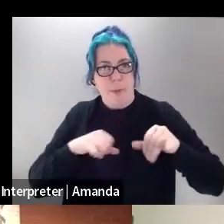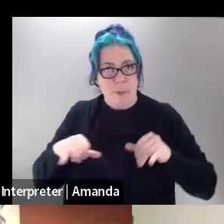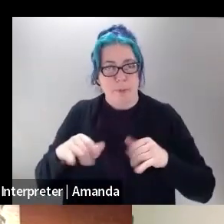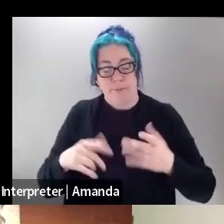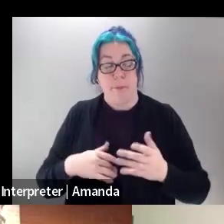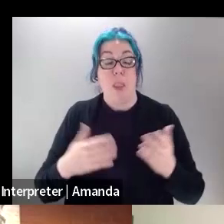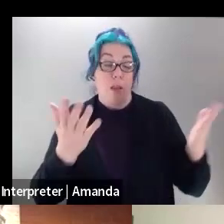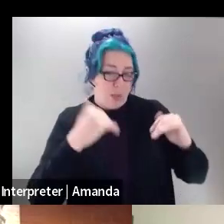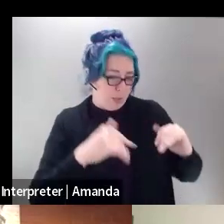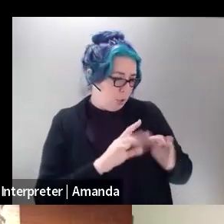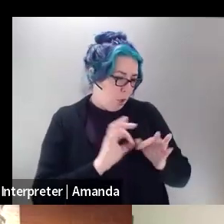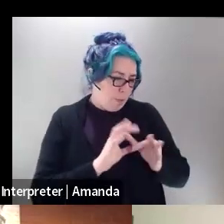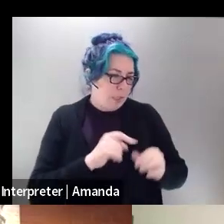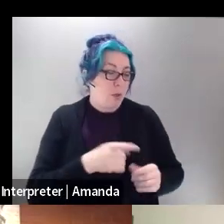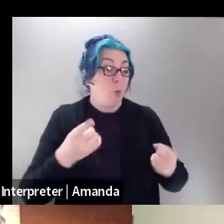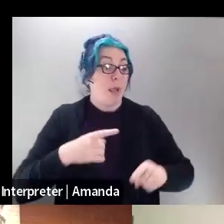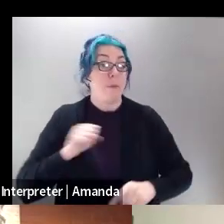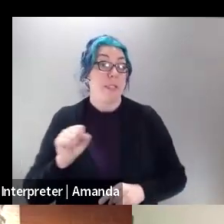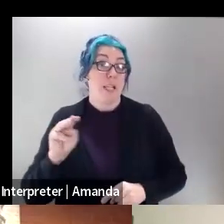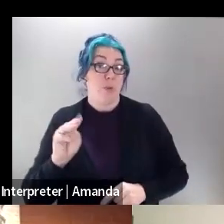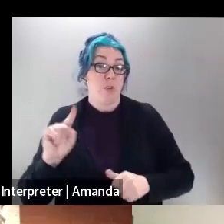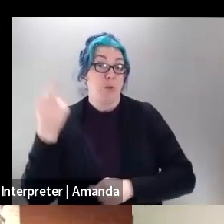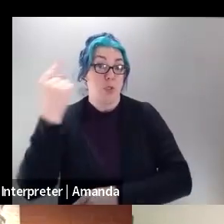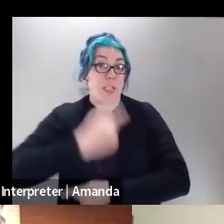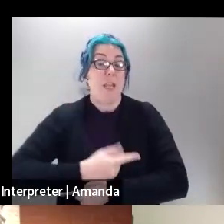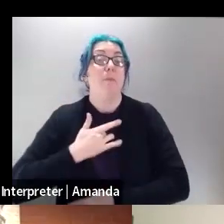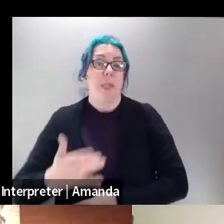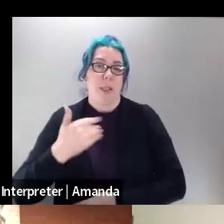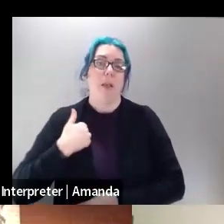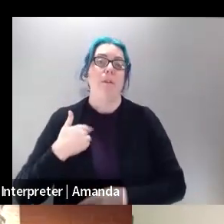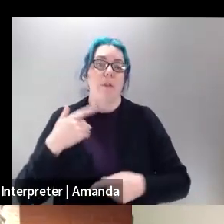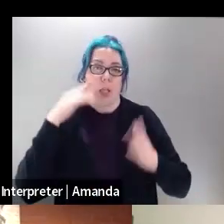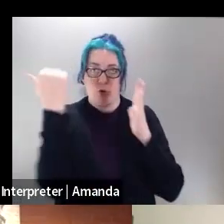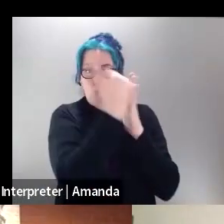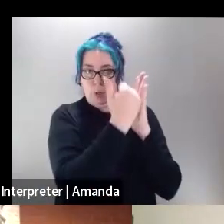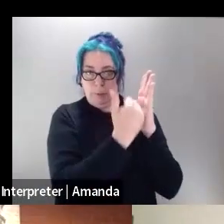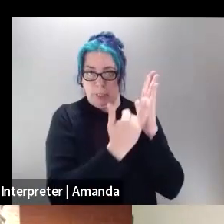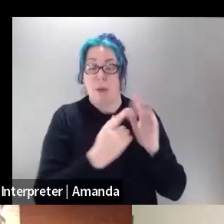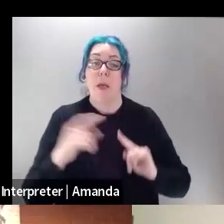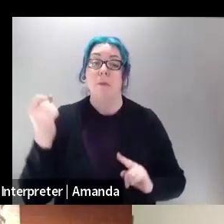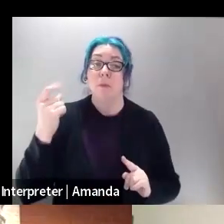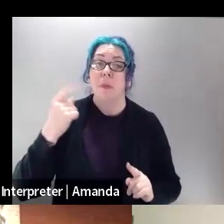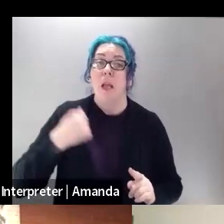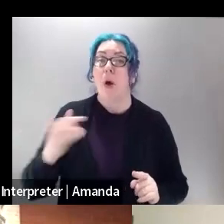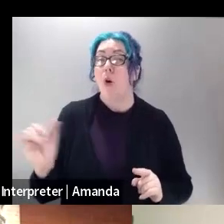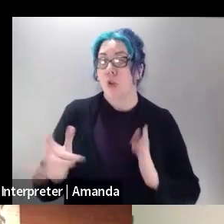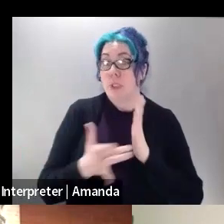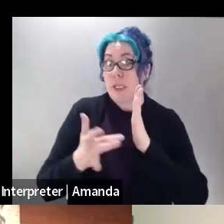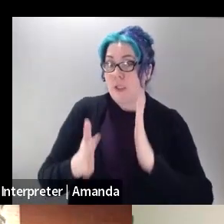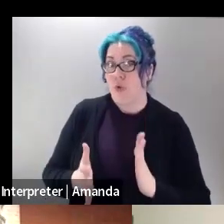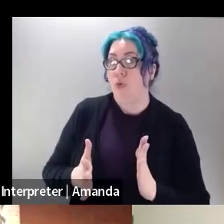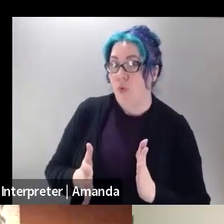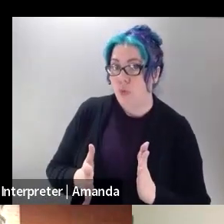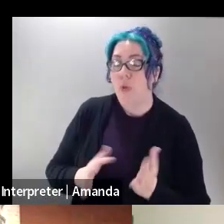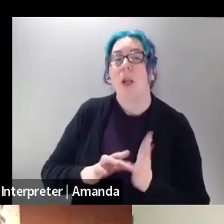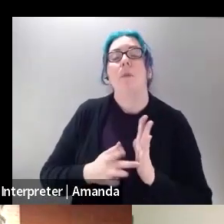with a production, our first day usually has the formation of a room agreement. But because I'm also a stagehand general technician, I also make sure that it includes